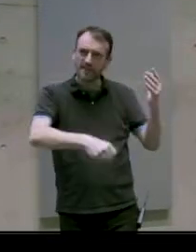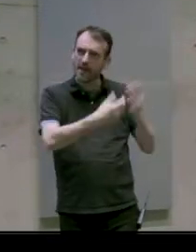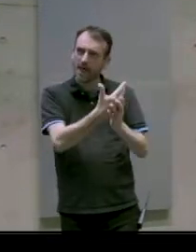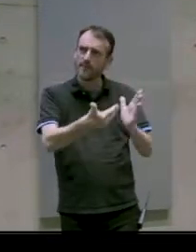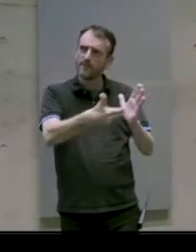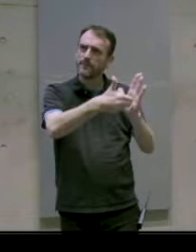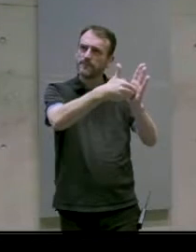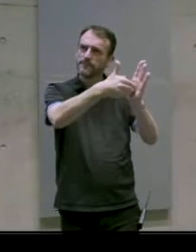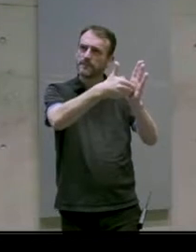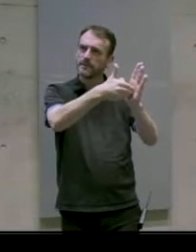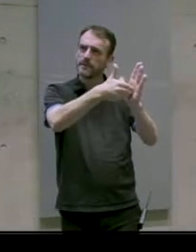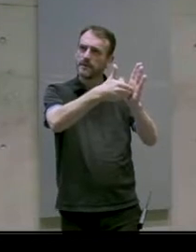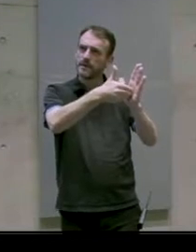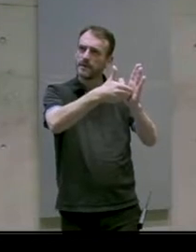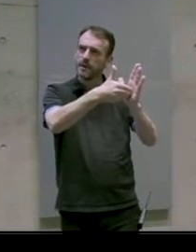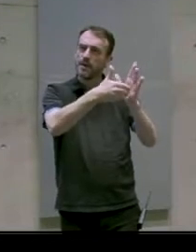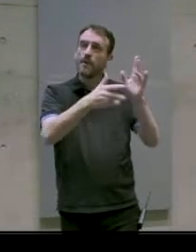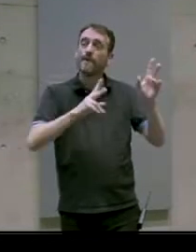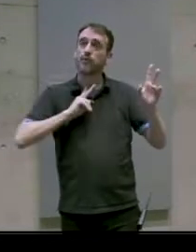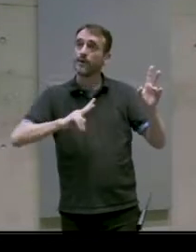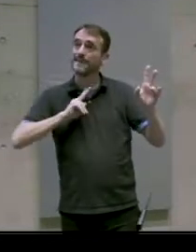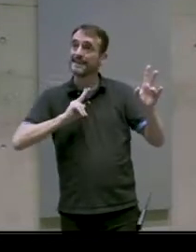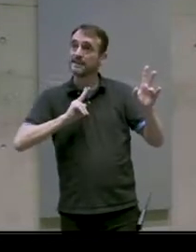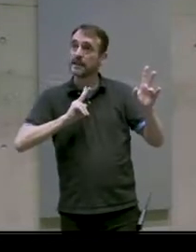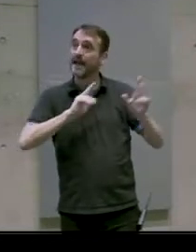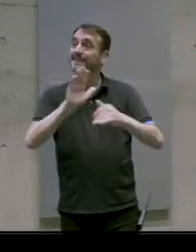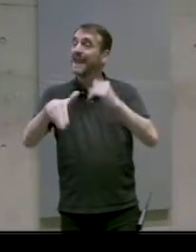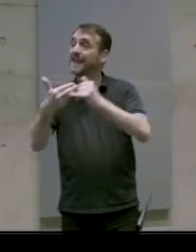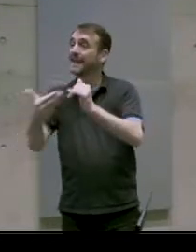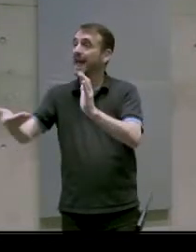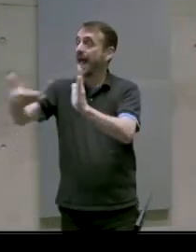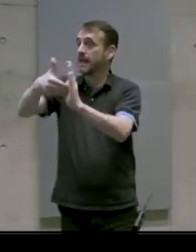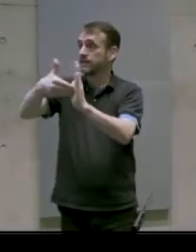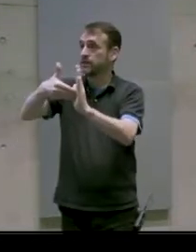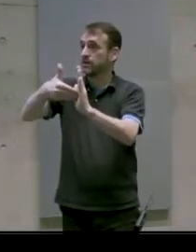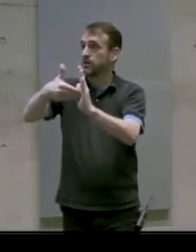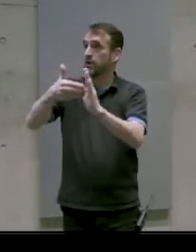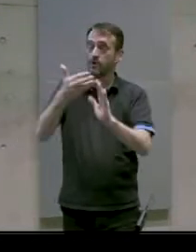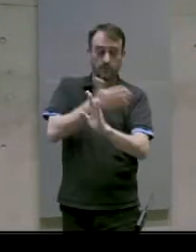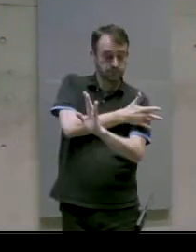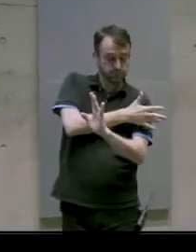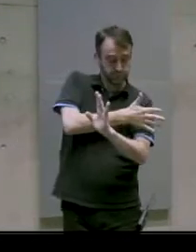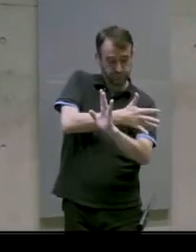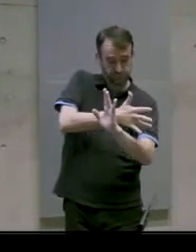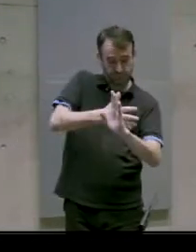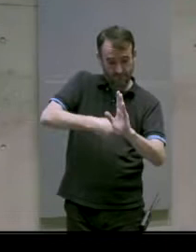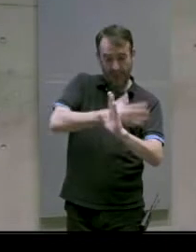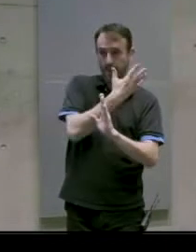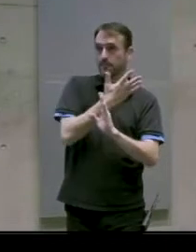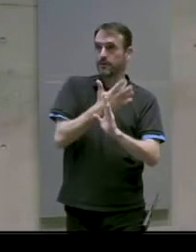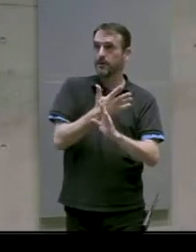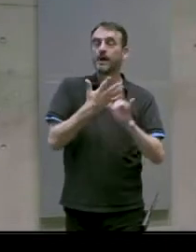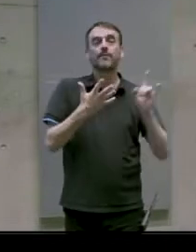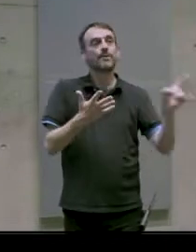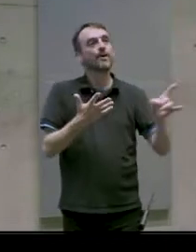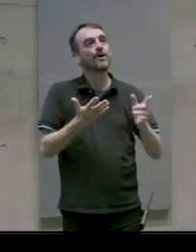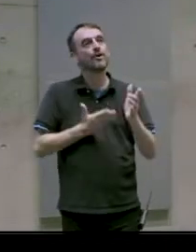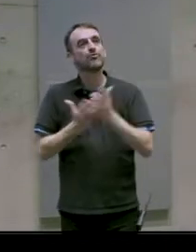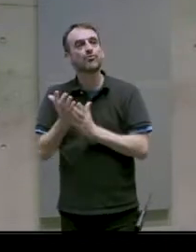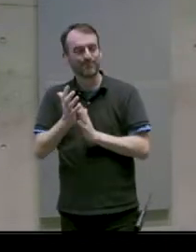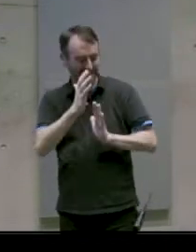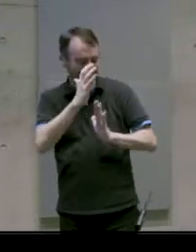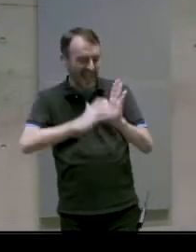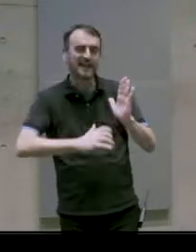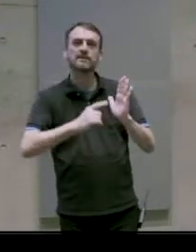without getting those voices. They always go in at the end when the game's finished, because that's how it works. But if you just put text in, or speech bubbles where all the